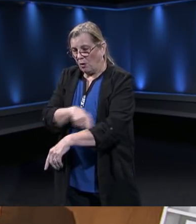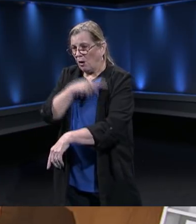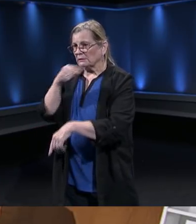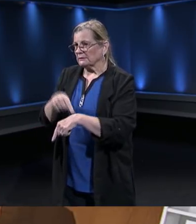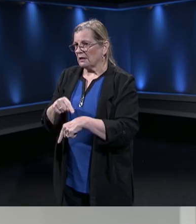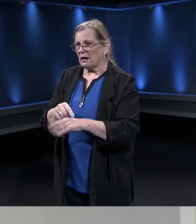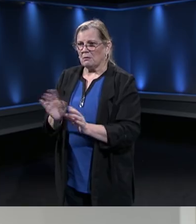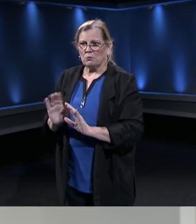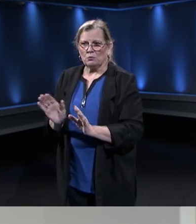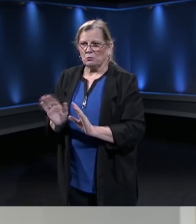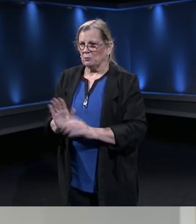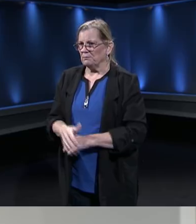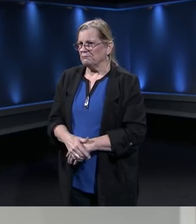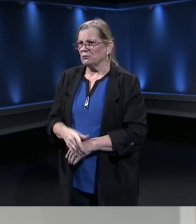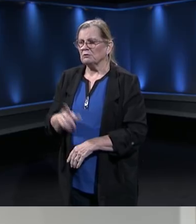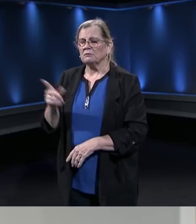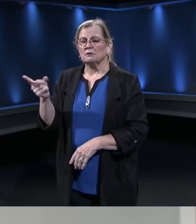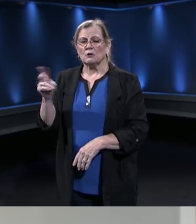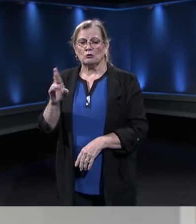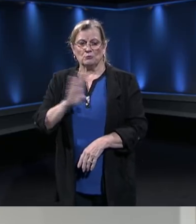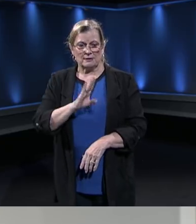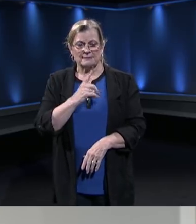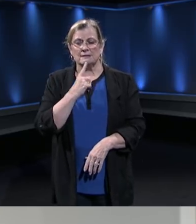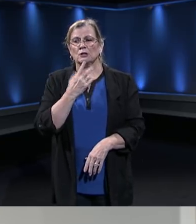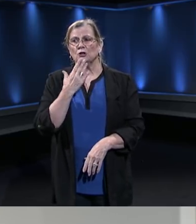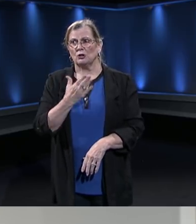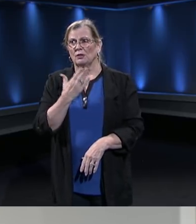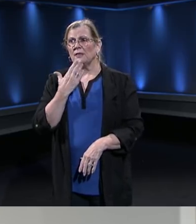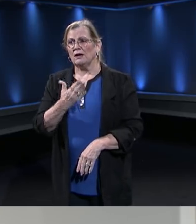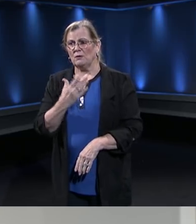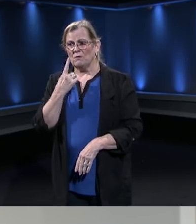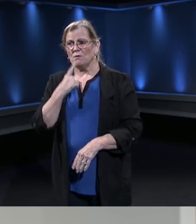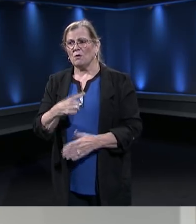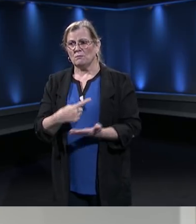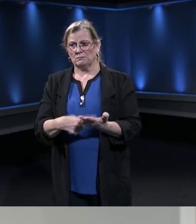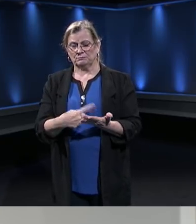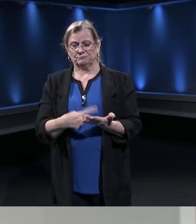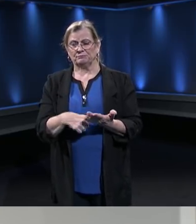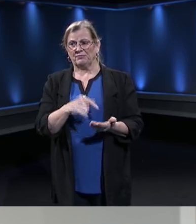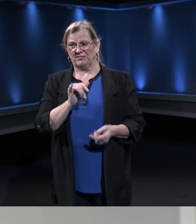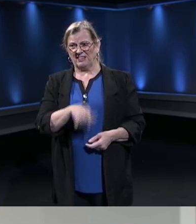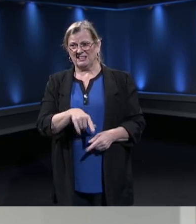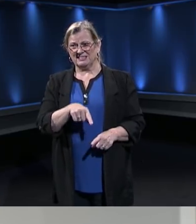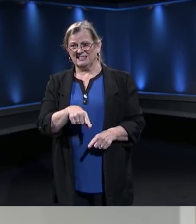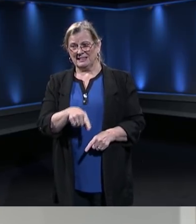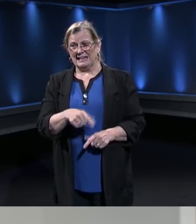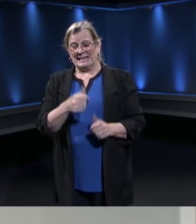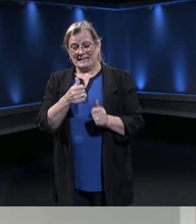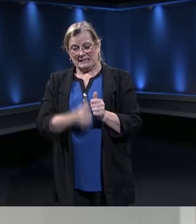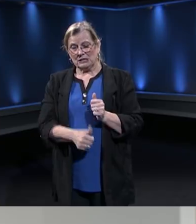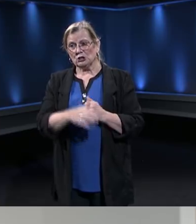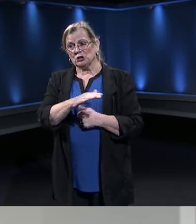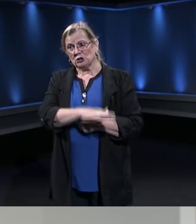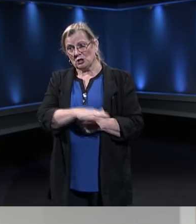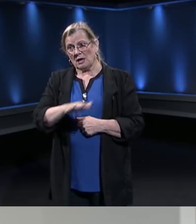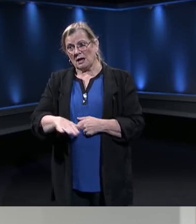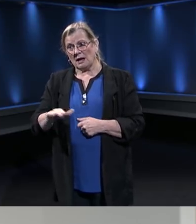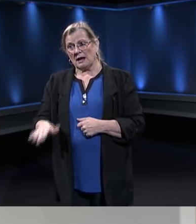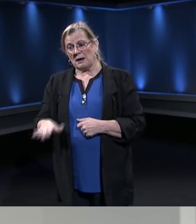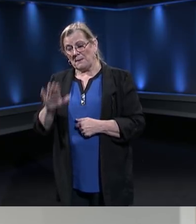Sure. And thanks. I talk a lot about every child by name and by need. We have done a lot more to